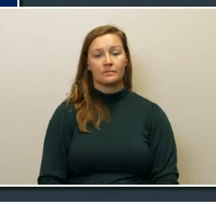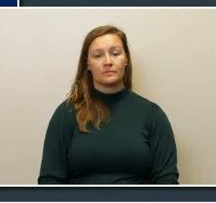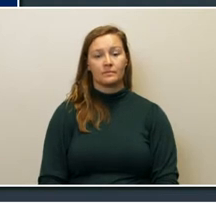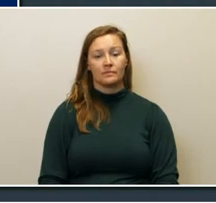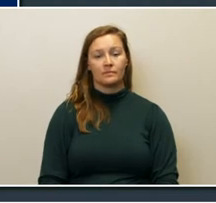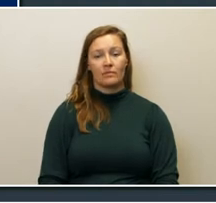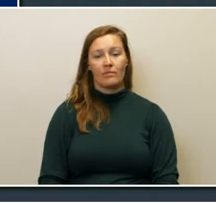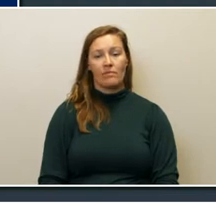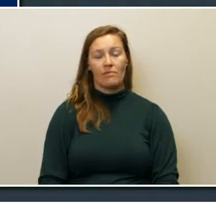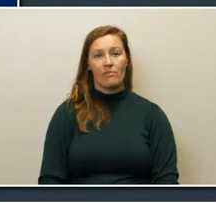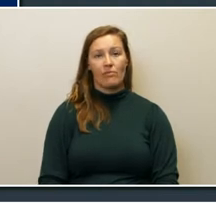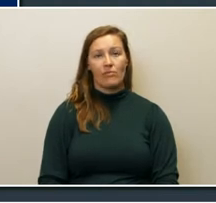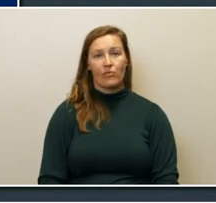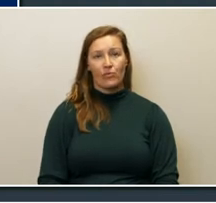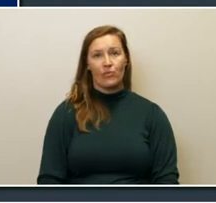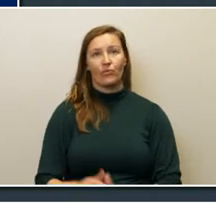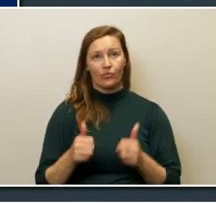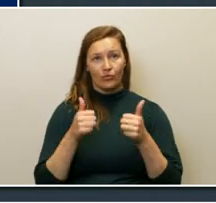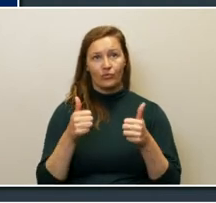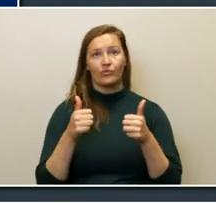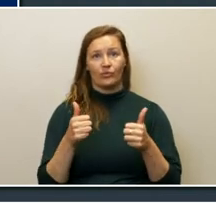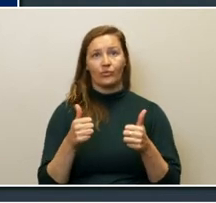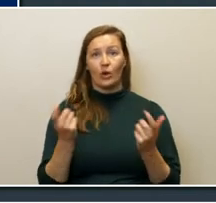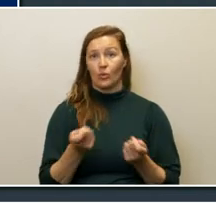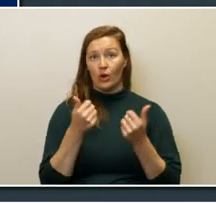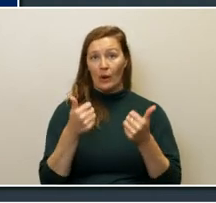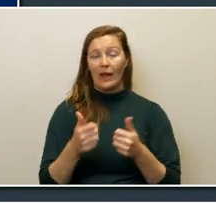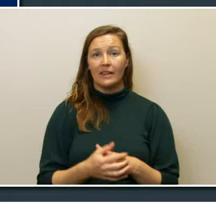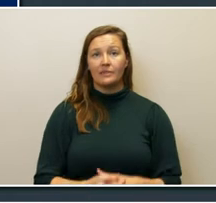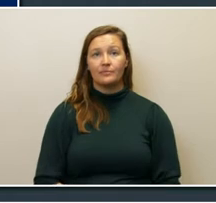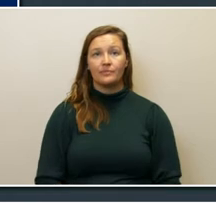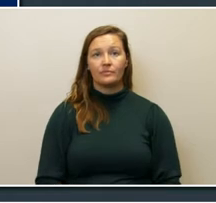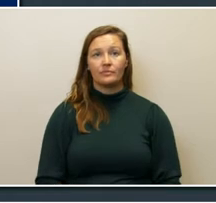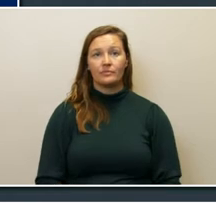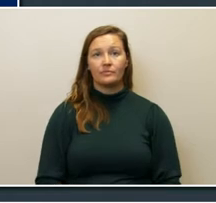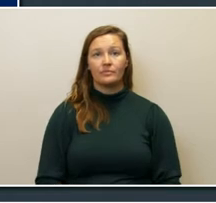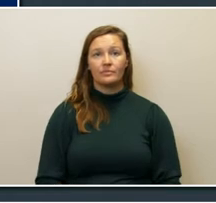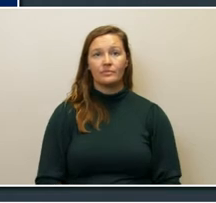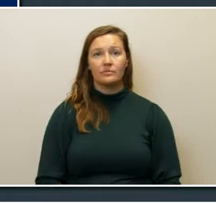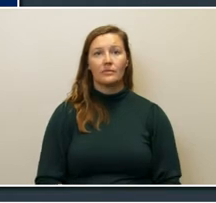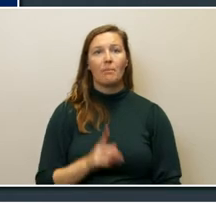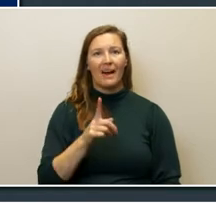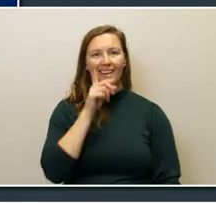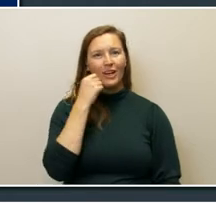So that's great, and it's working really, really well, but there's always a bigger track.